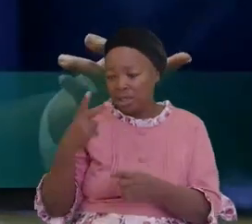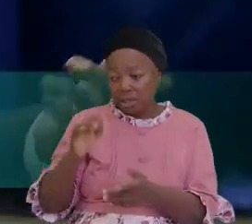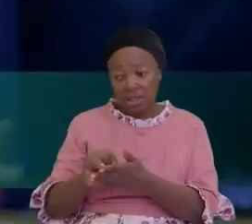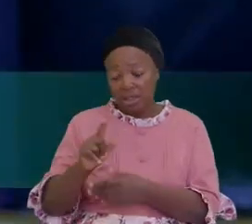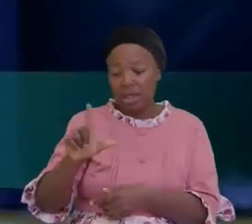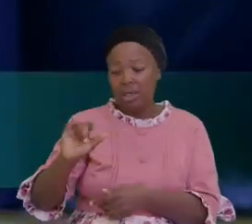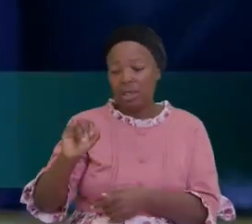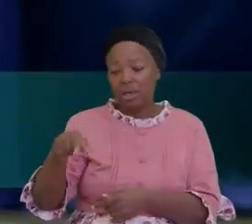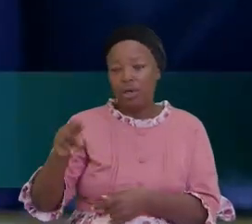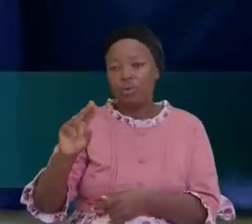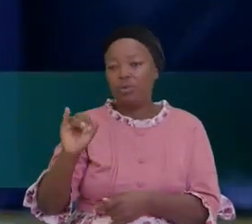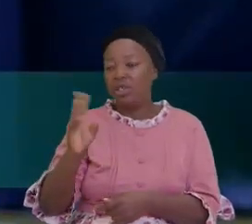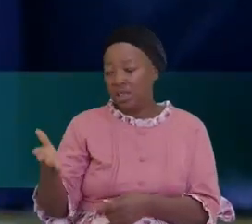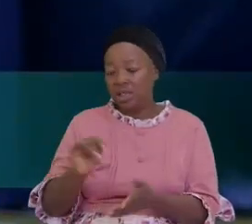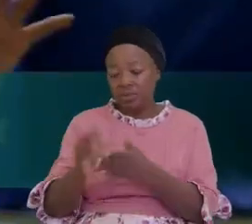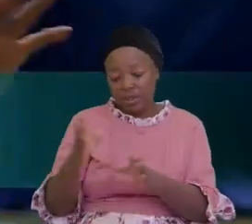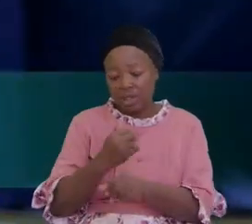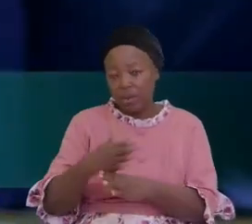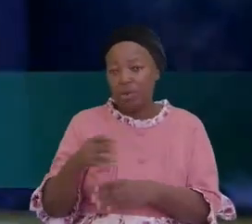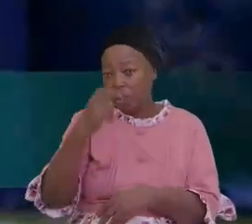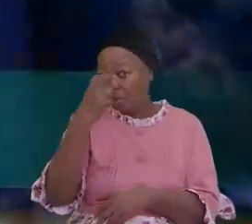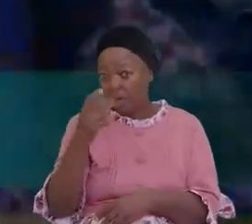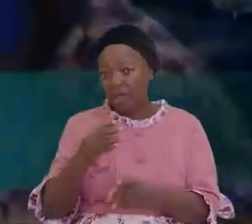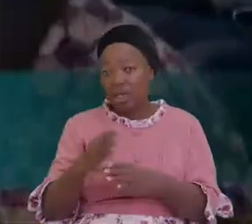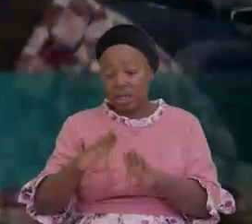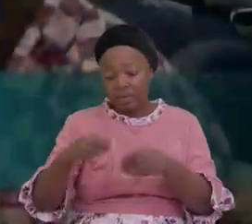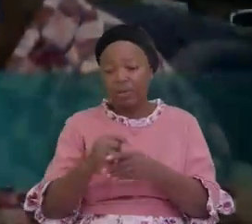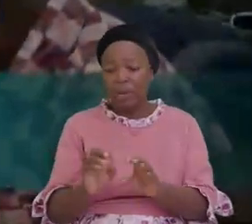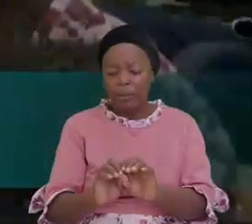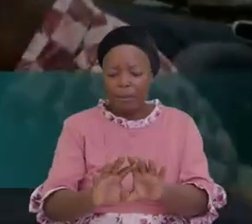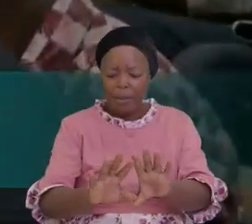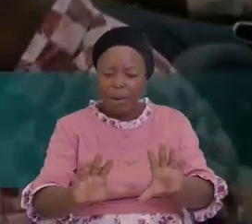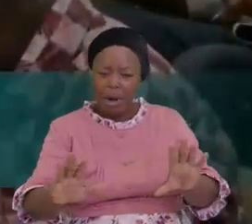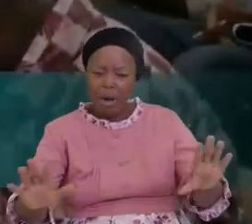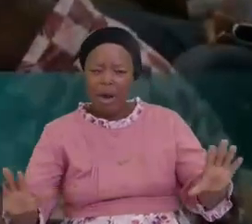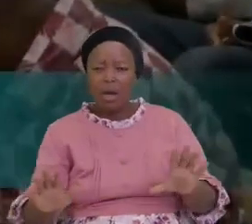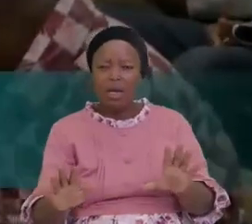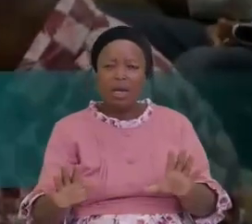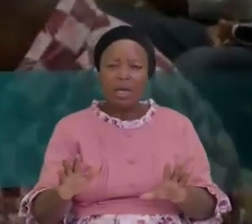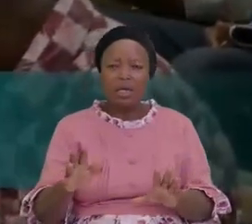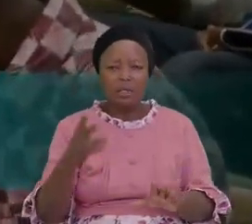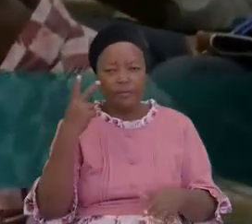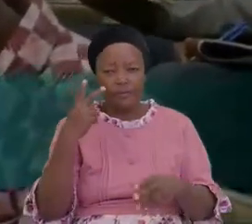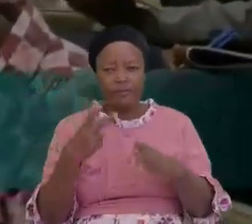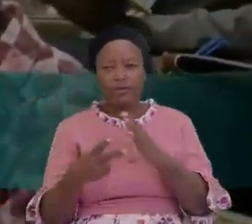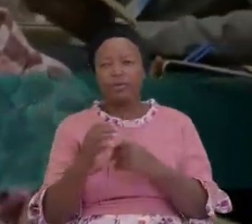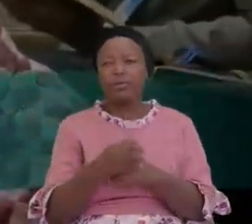away your blindness, your dimness, and will give you bright 2020 vision is in this big